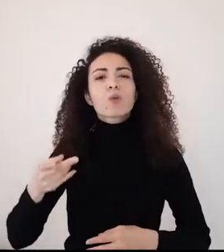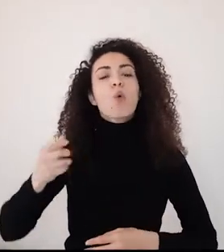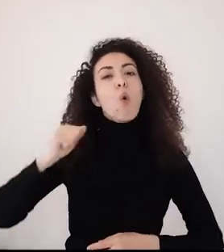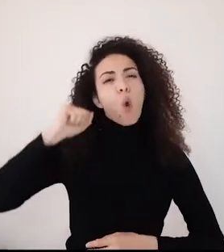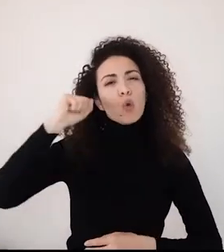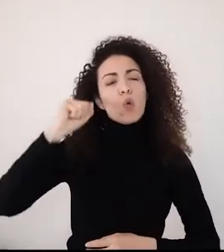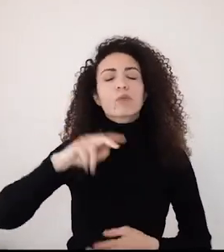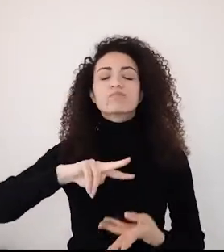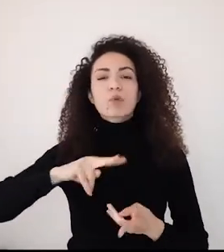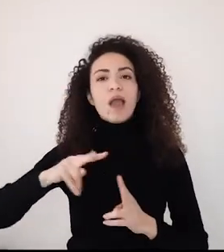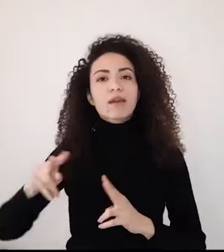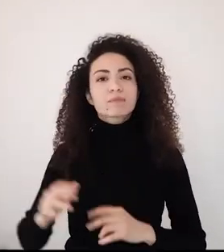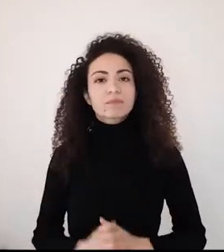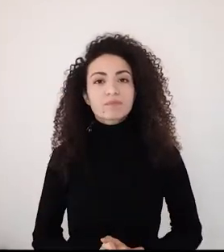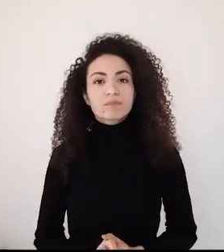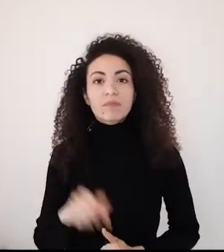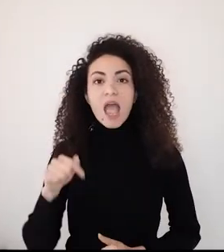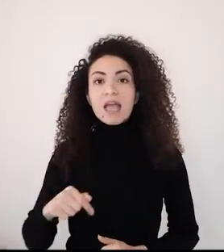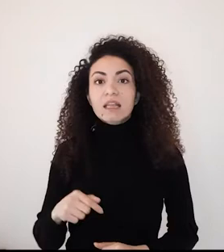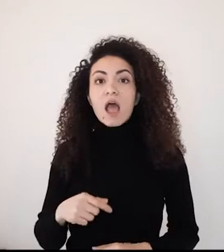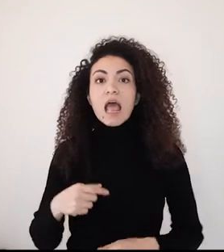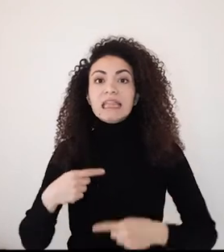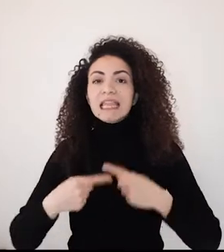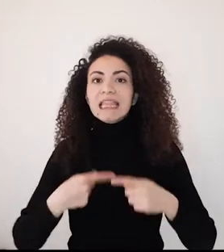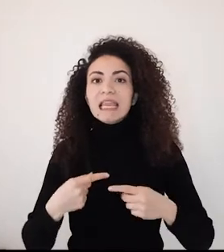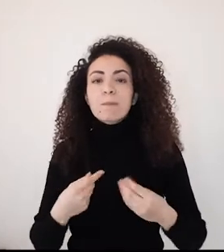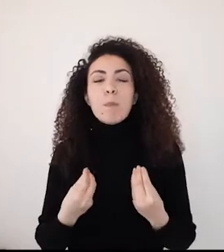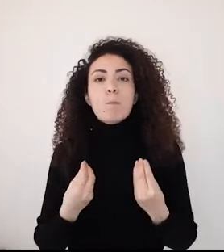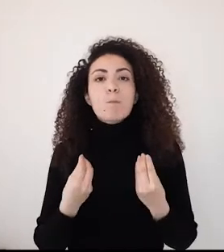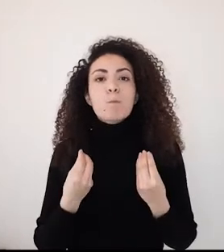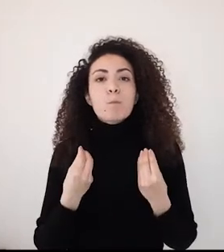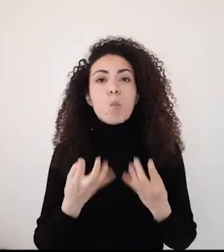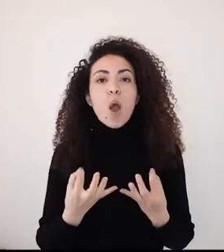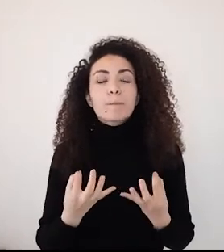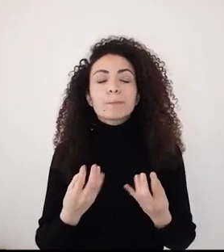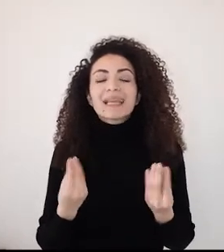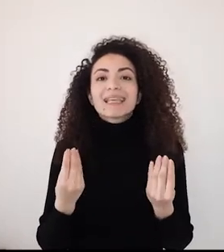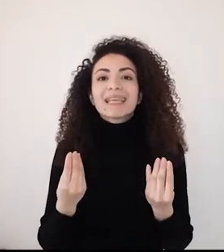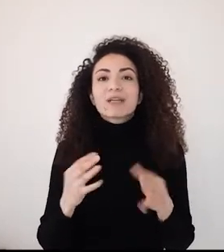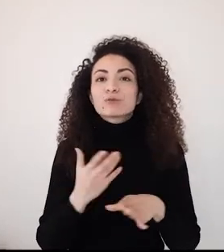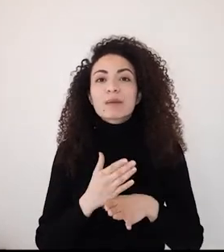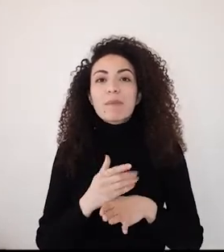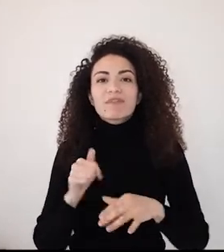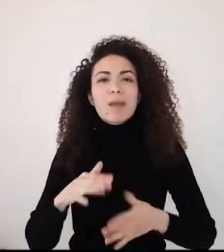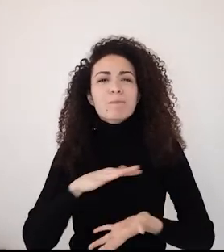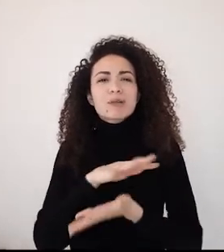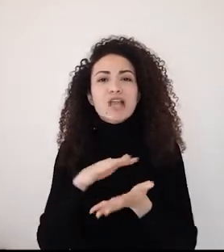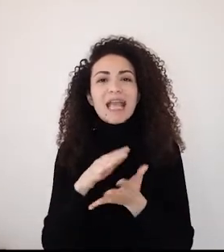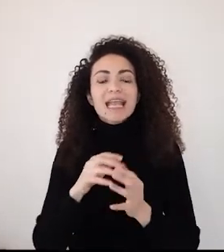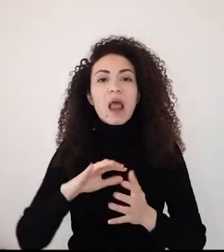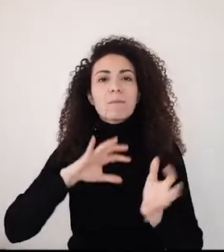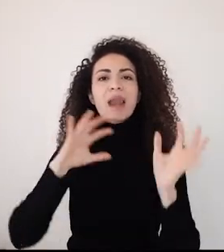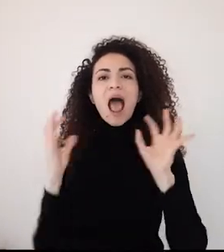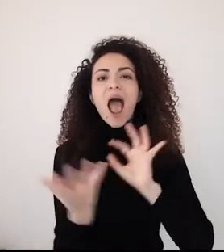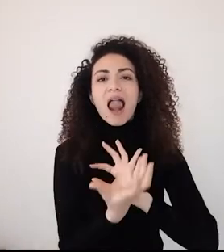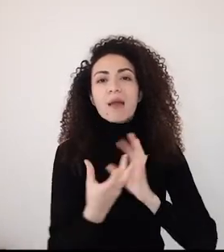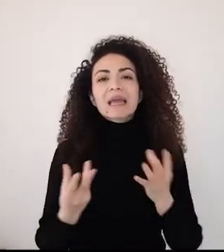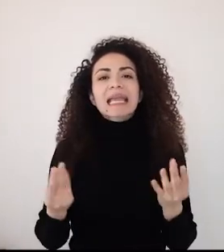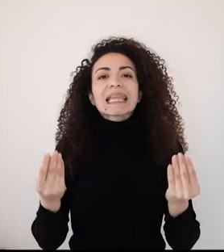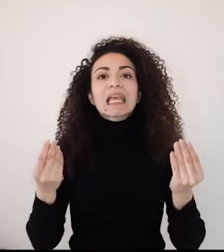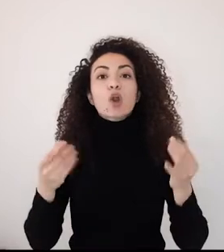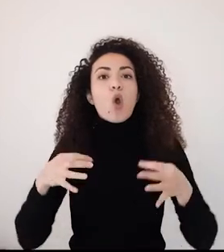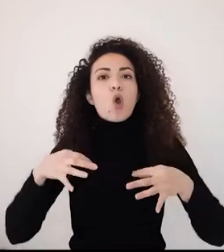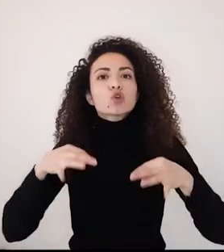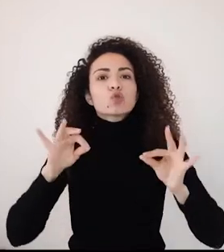advocacy. This course is so important because crises across the globe disproportionately impact persons